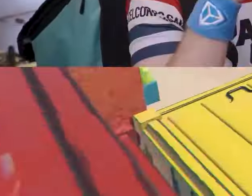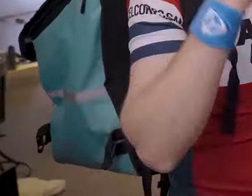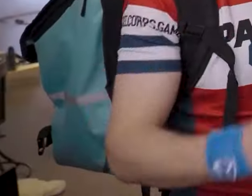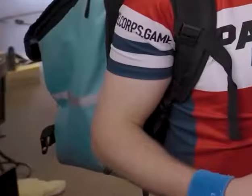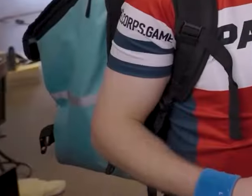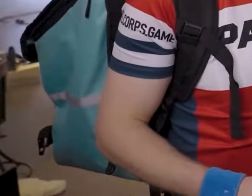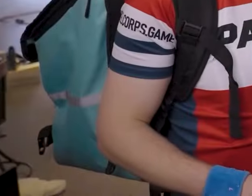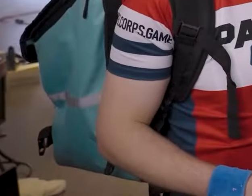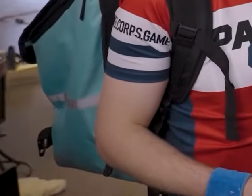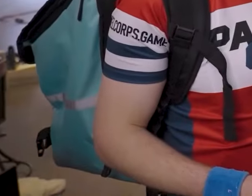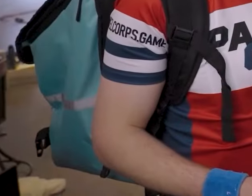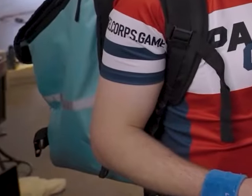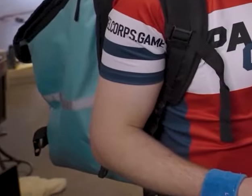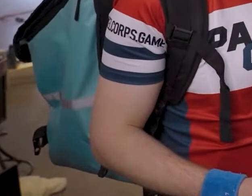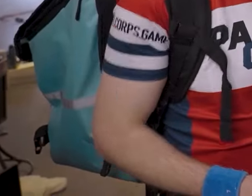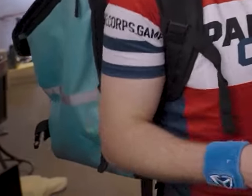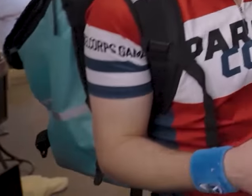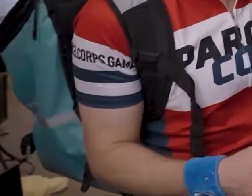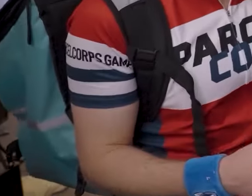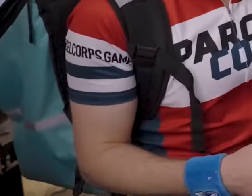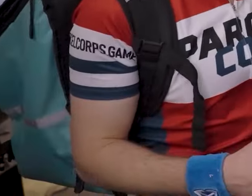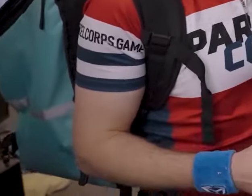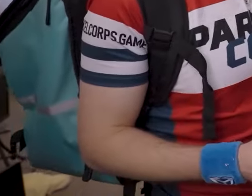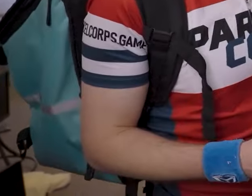month. So, please help us